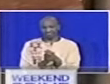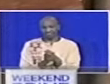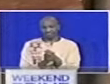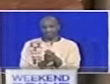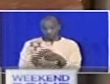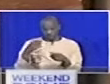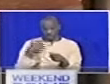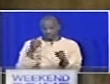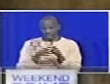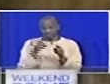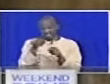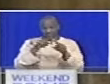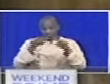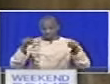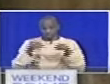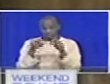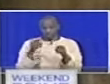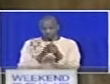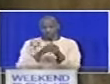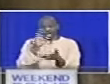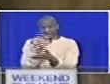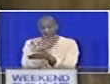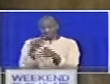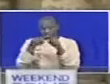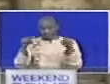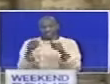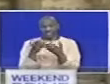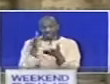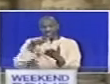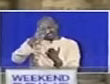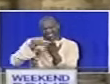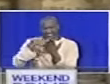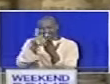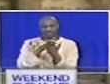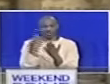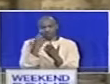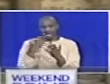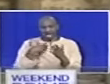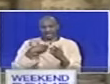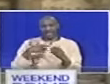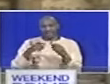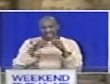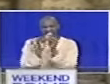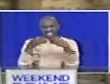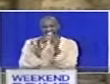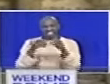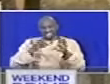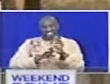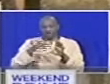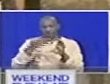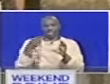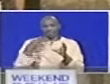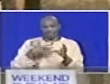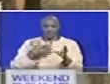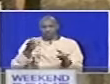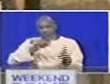The tithe box and hymn board have benefited from a coat of varnish, and some plastic chairs have been added to help accommodate the increased